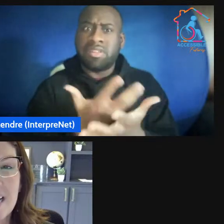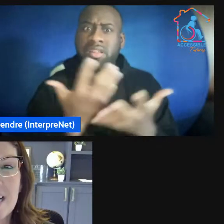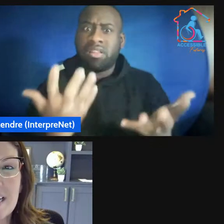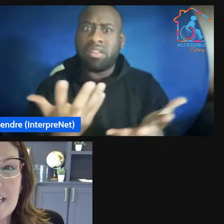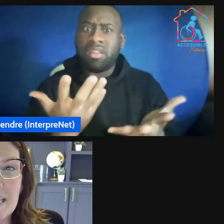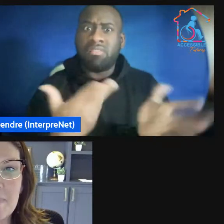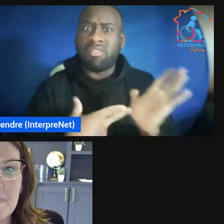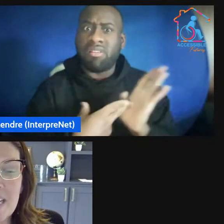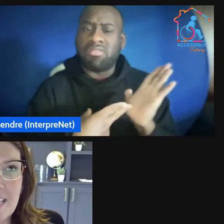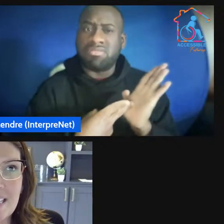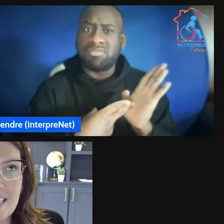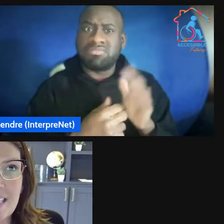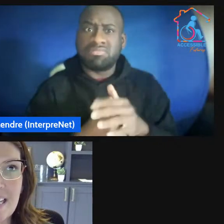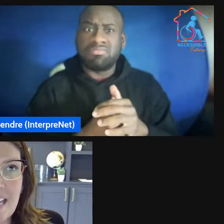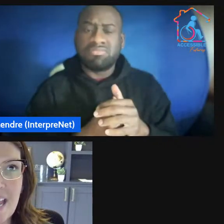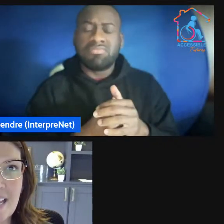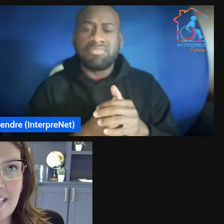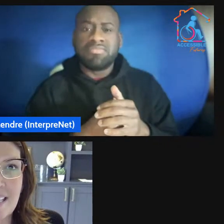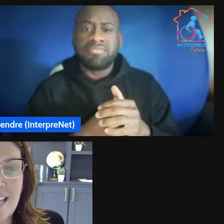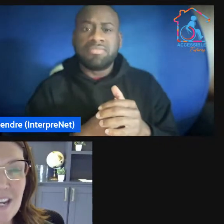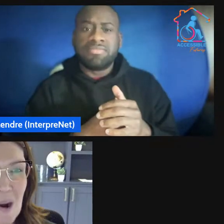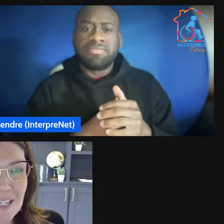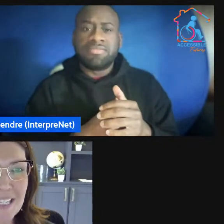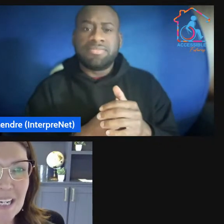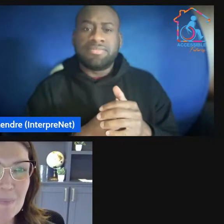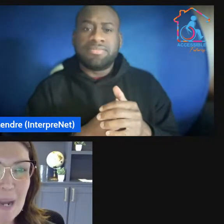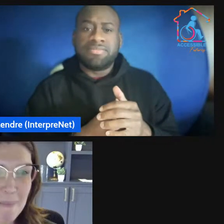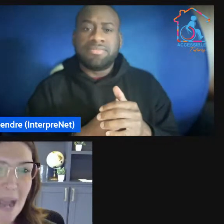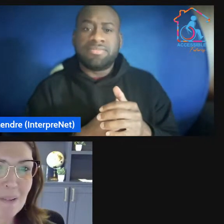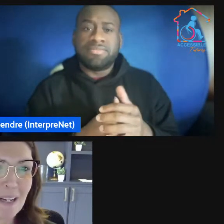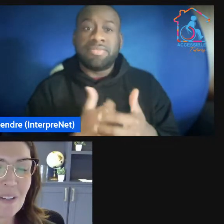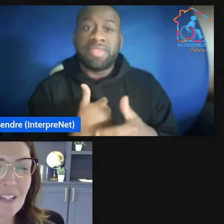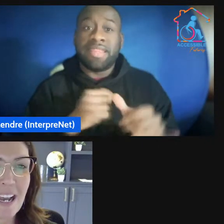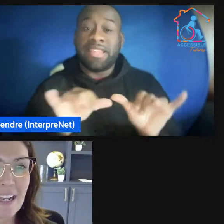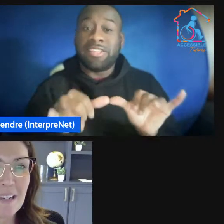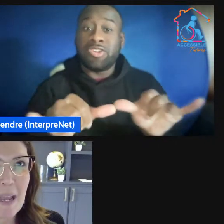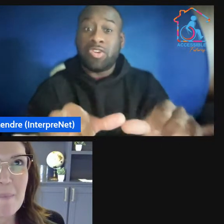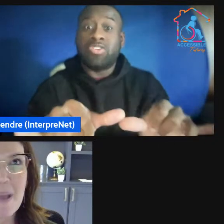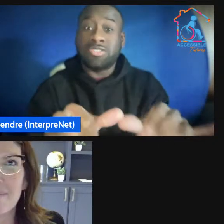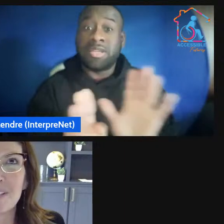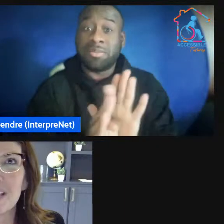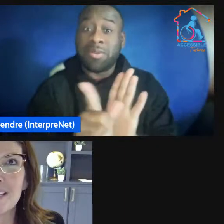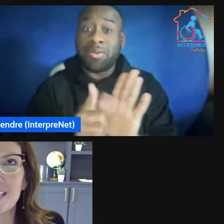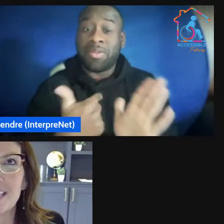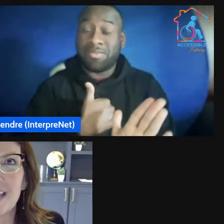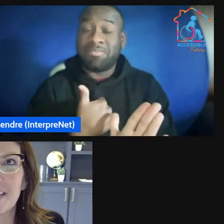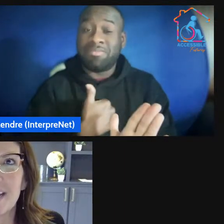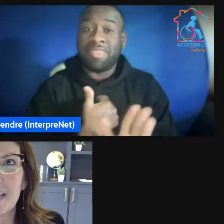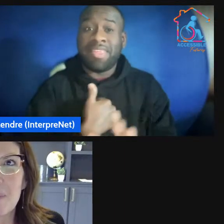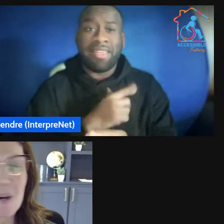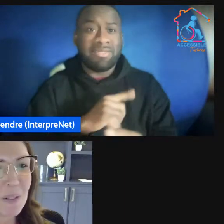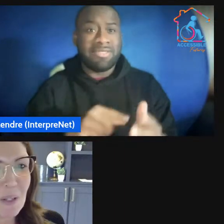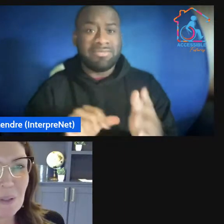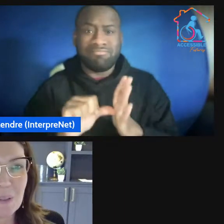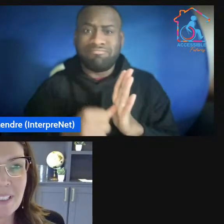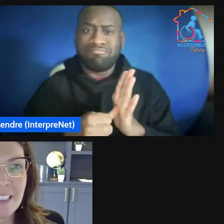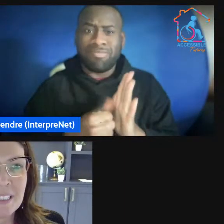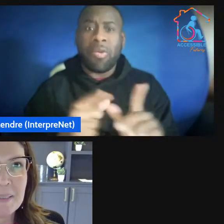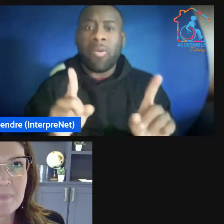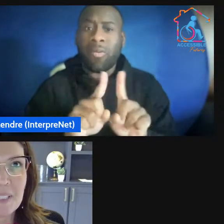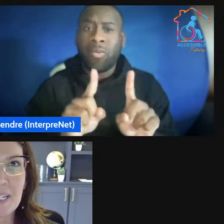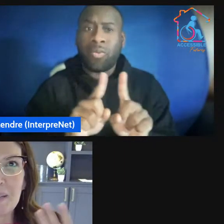honestly. And as an architect by background, I am emphasizing that I am